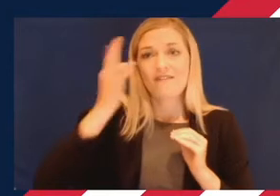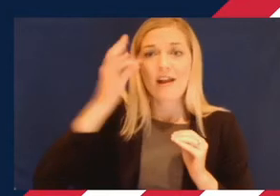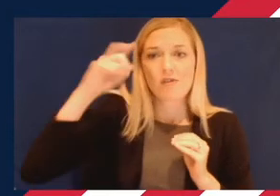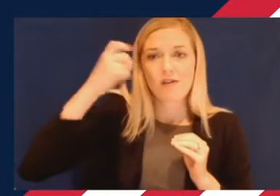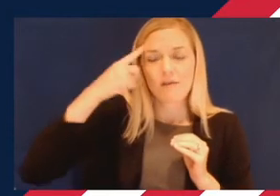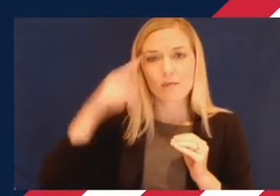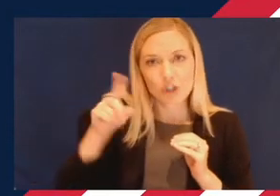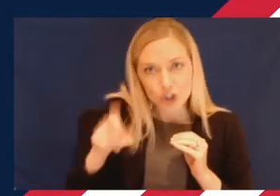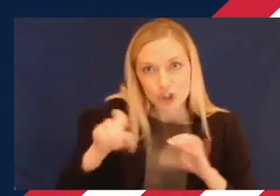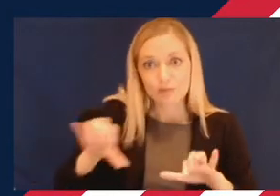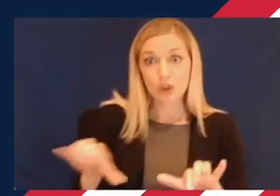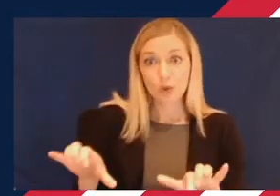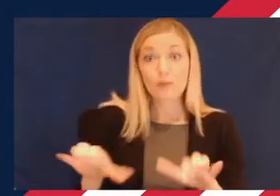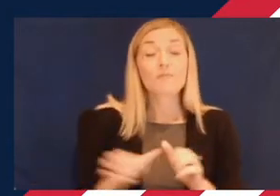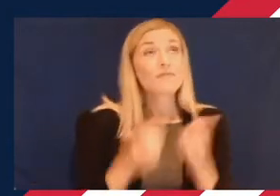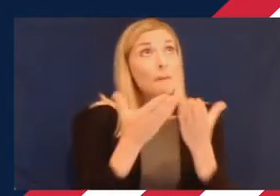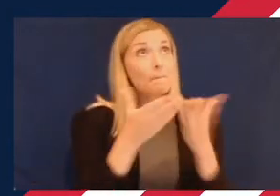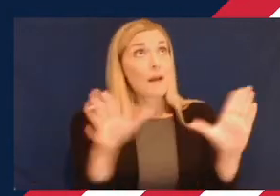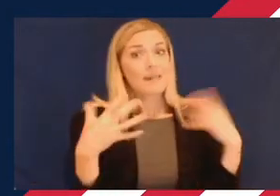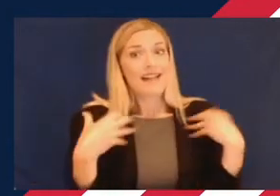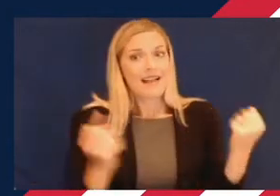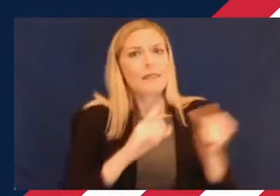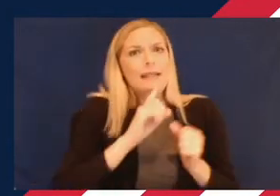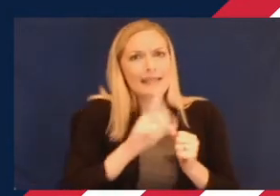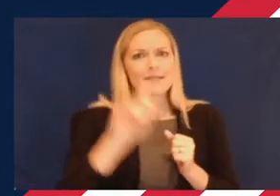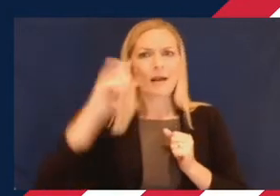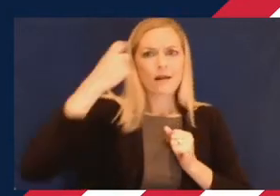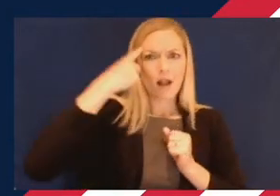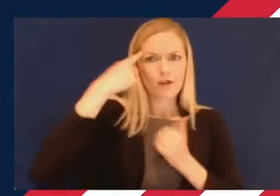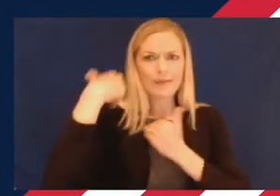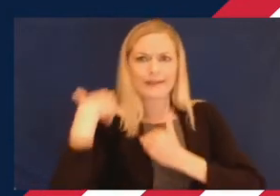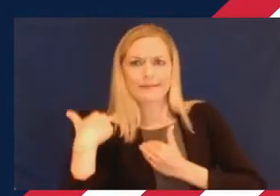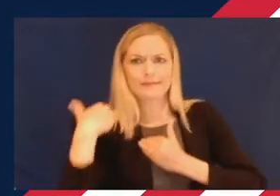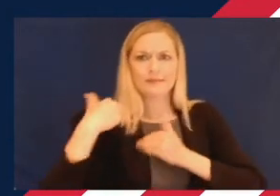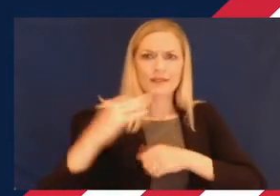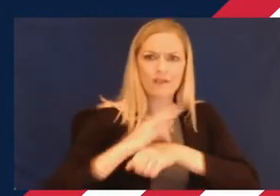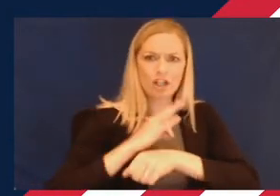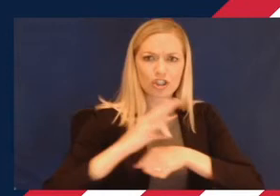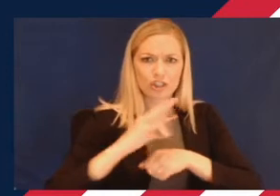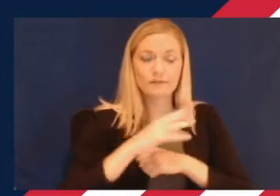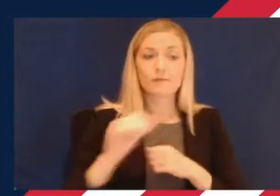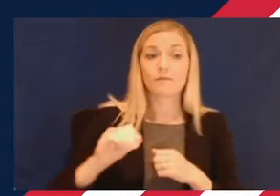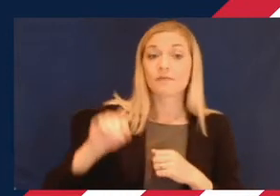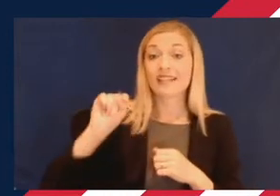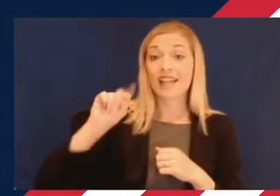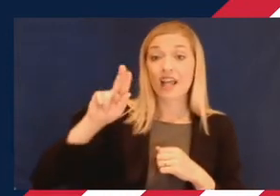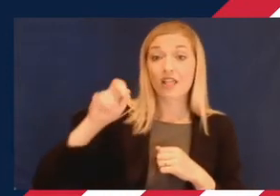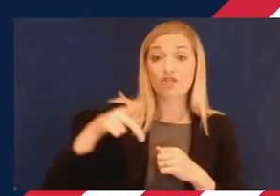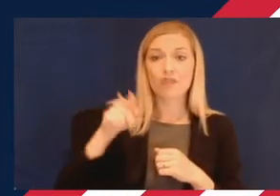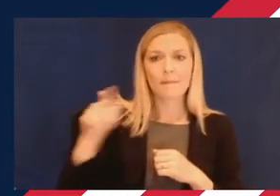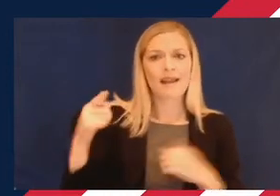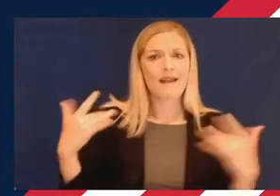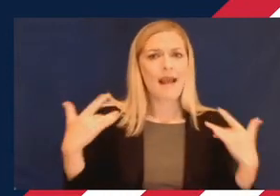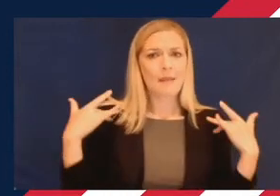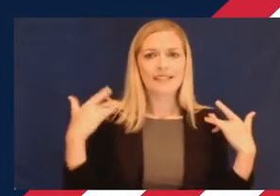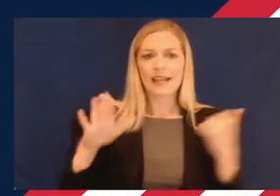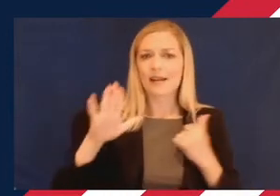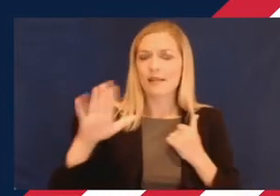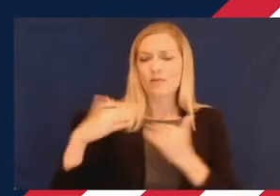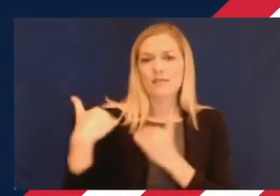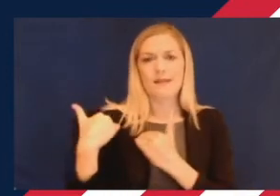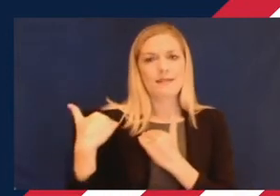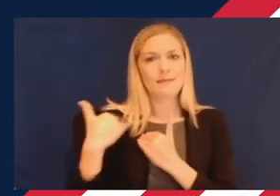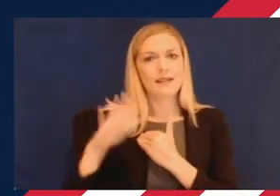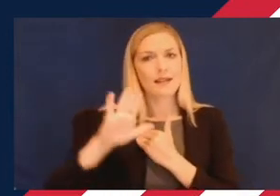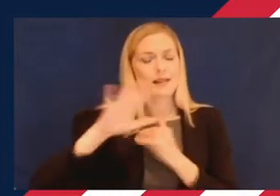is a governmental function, and the Trump administration basically abdicated its responsibility in responding to this pandemic. I think